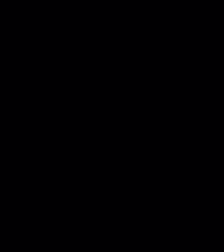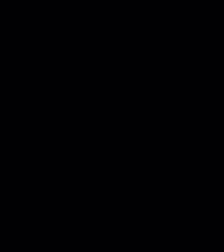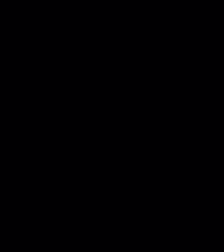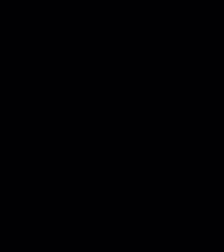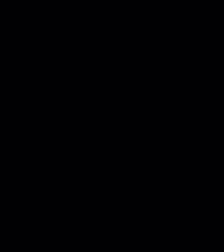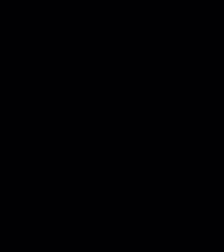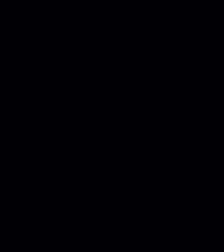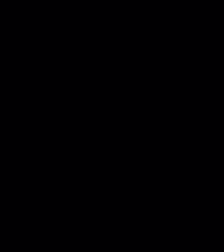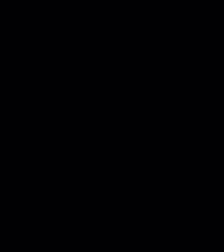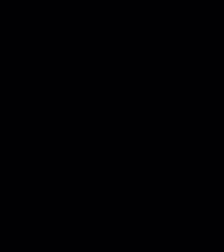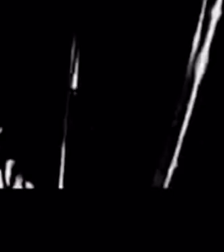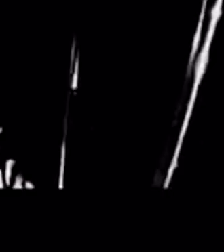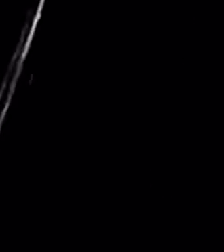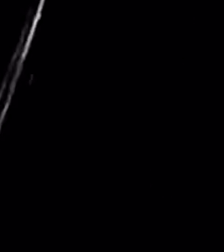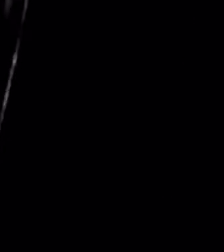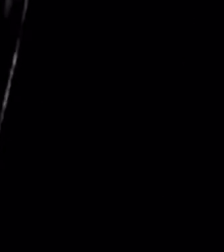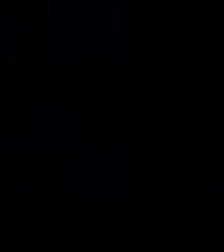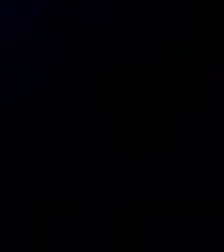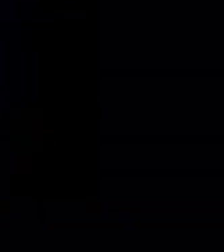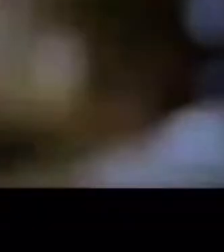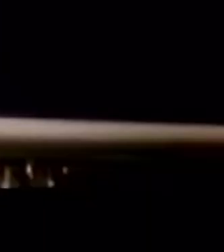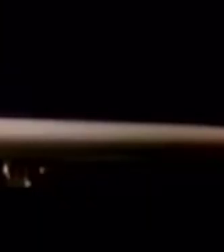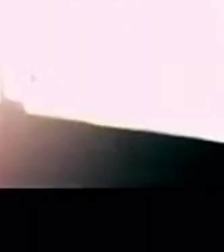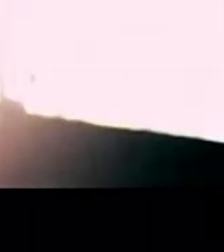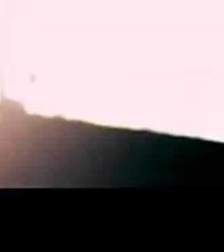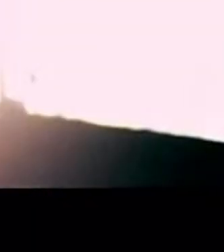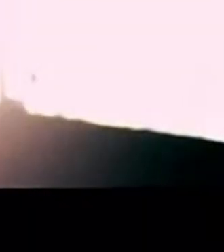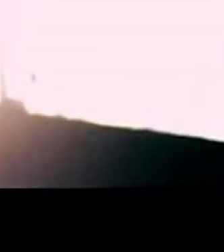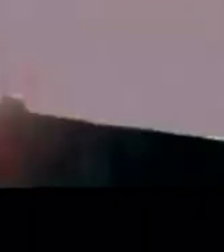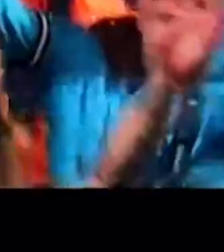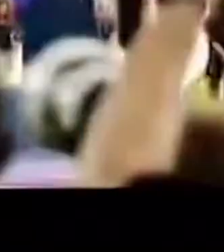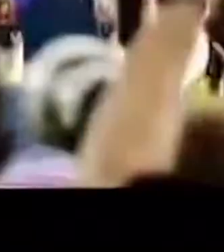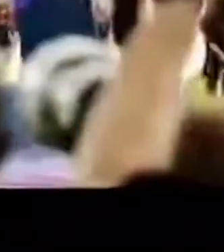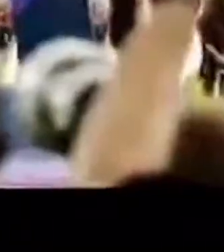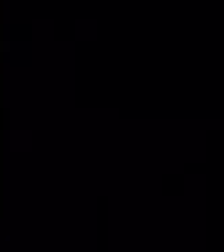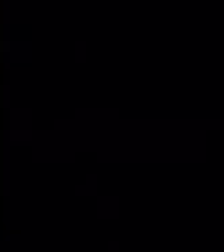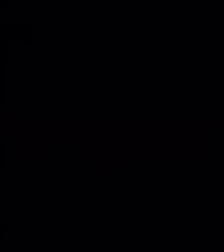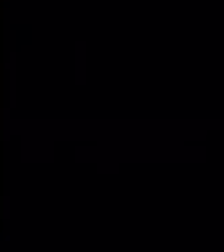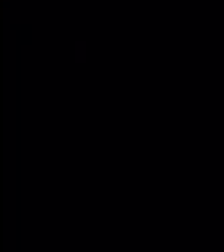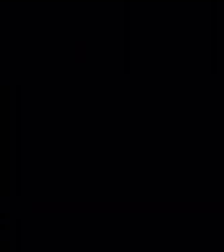is what it has come to. The moment that defines a season. It's